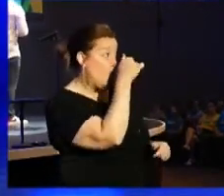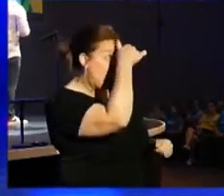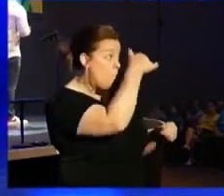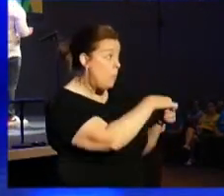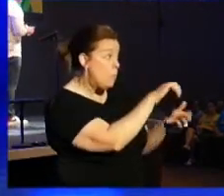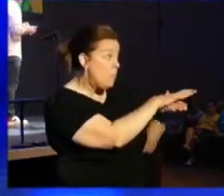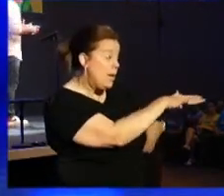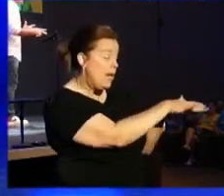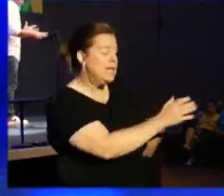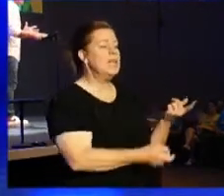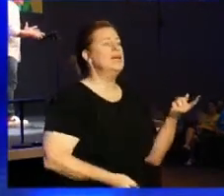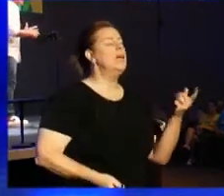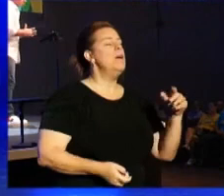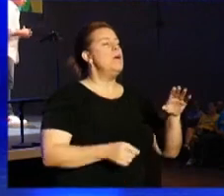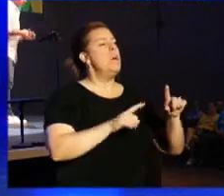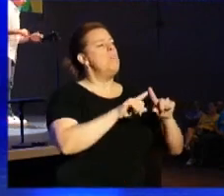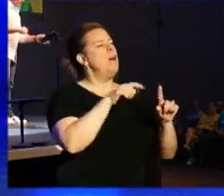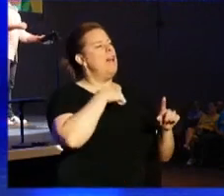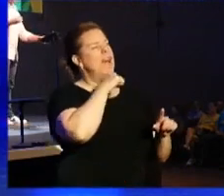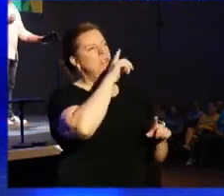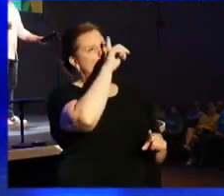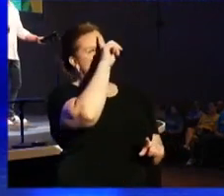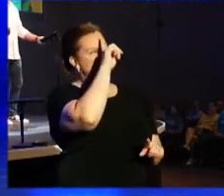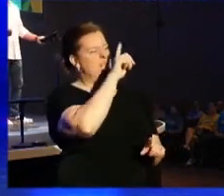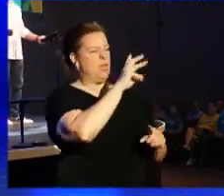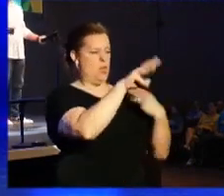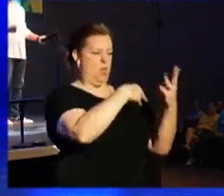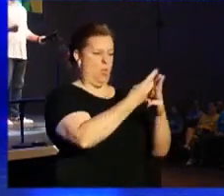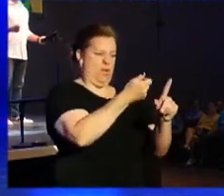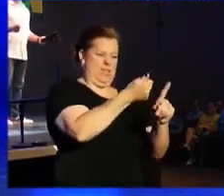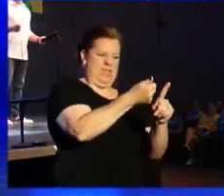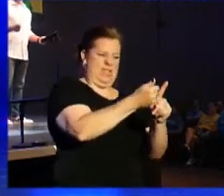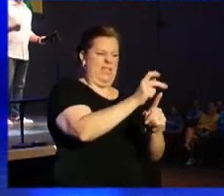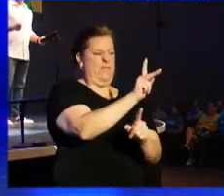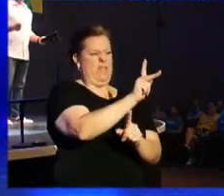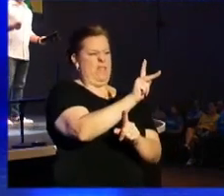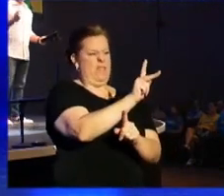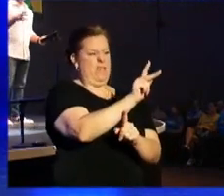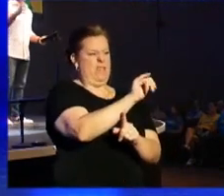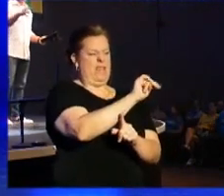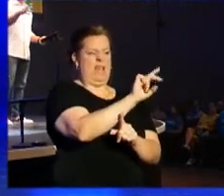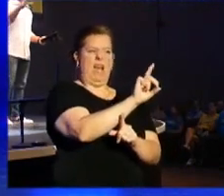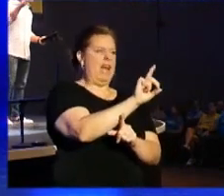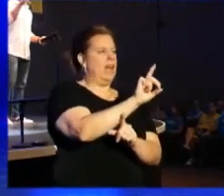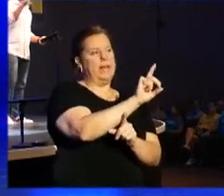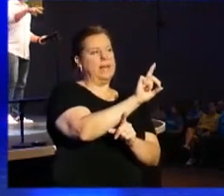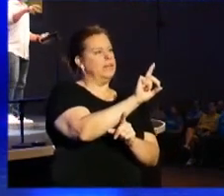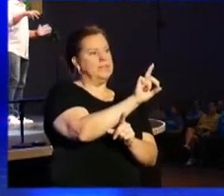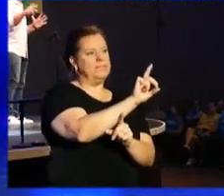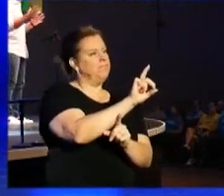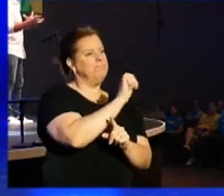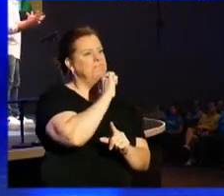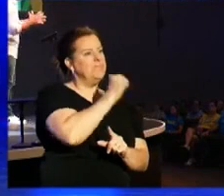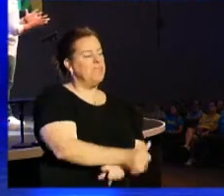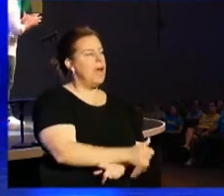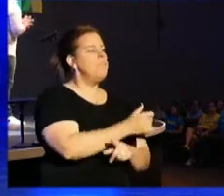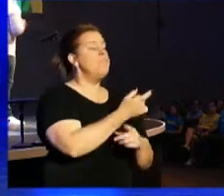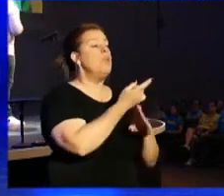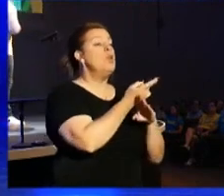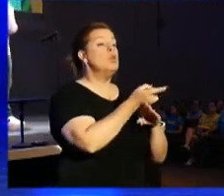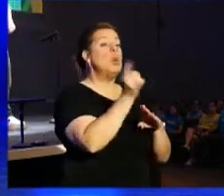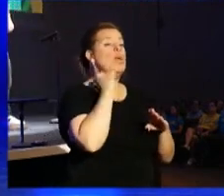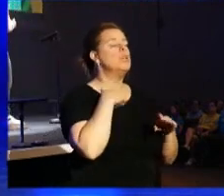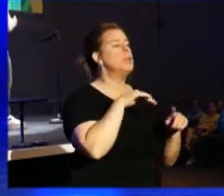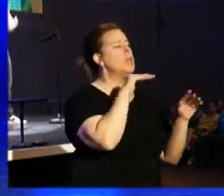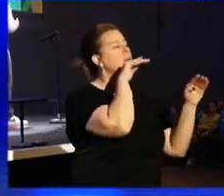But I wouldn't necessarily describe the world as kind. Last week, I asked some people on our staff and some other